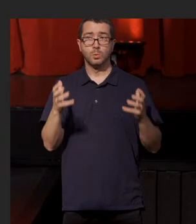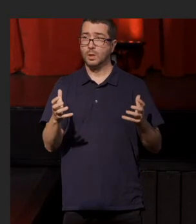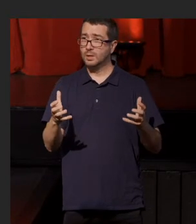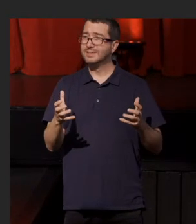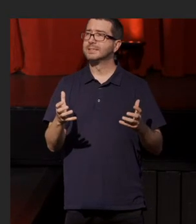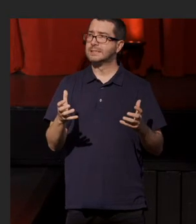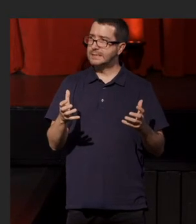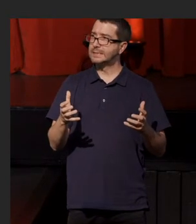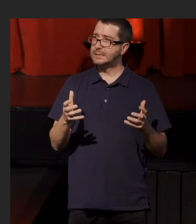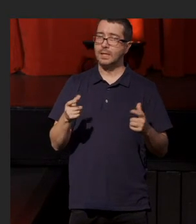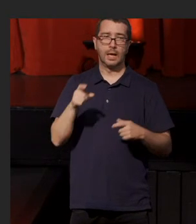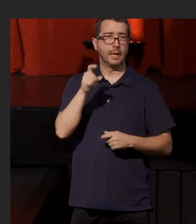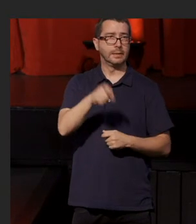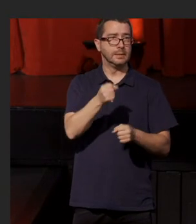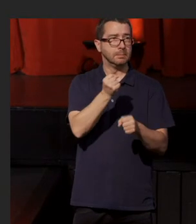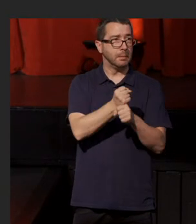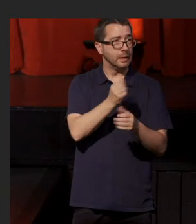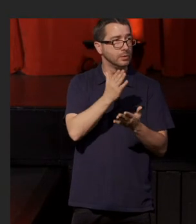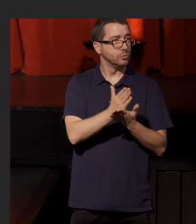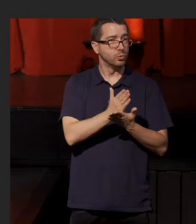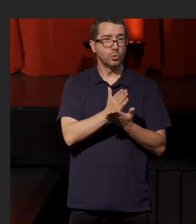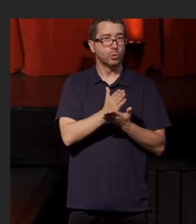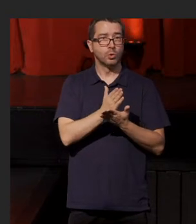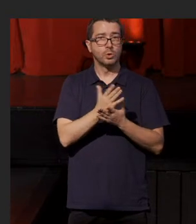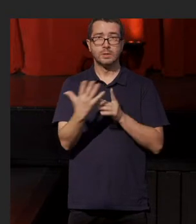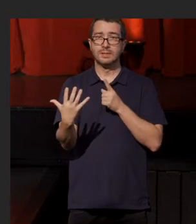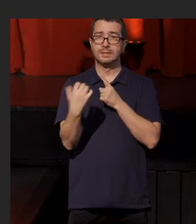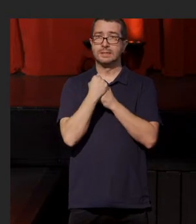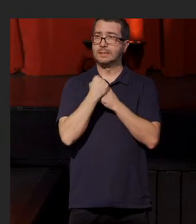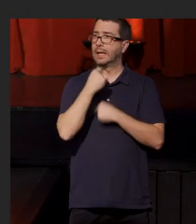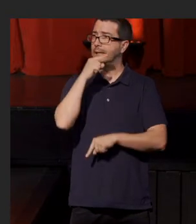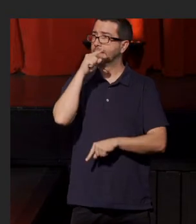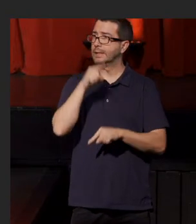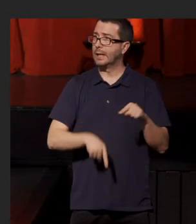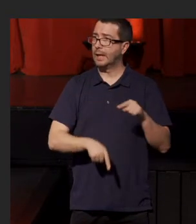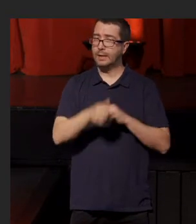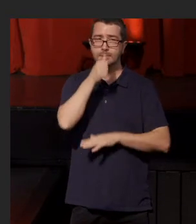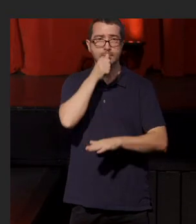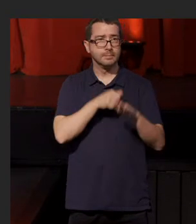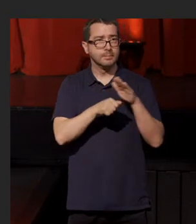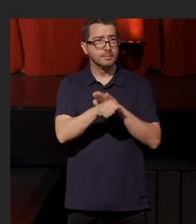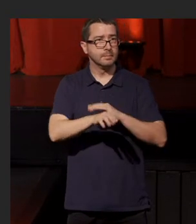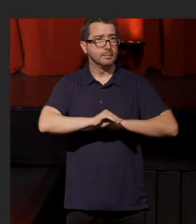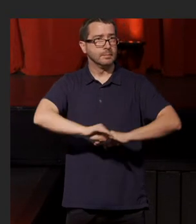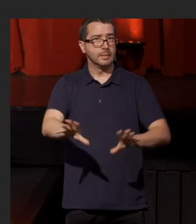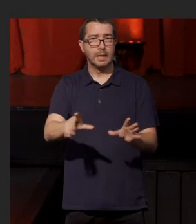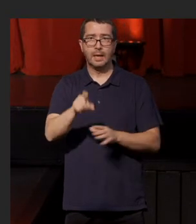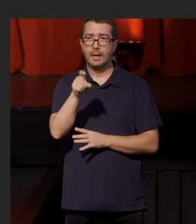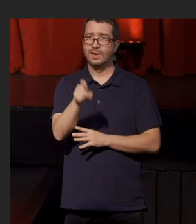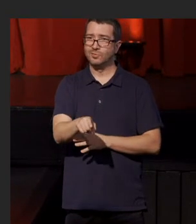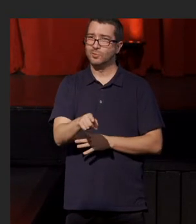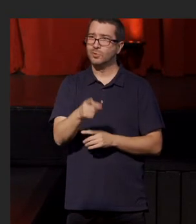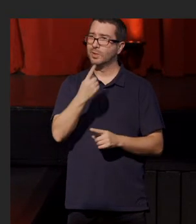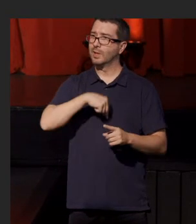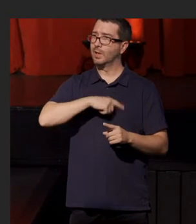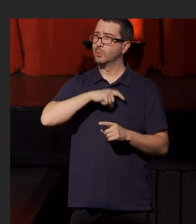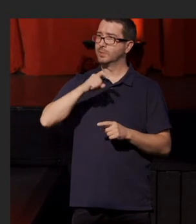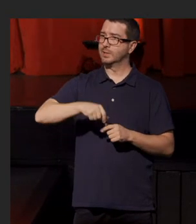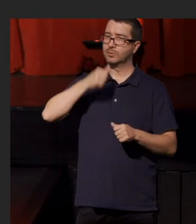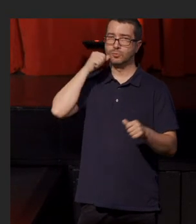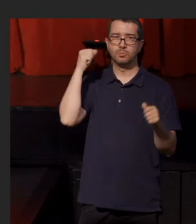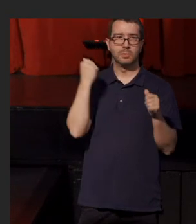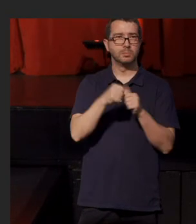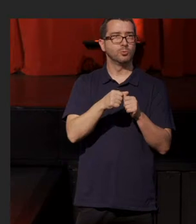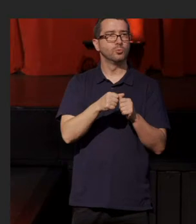sure that I would be able to get that out anonymously. And we need to remember that when we're responding to some of